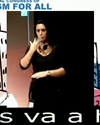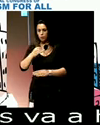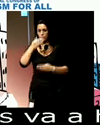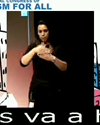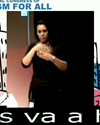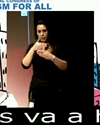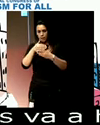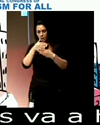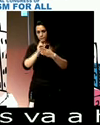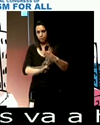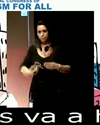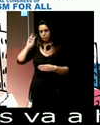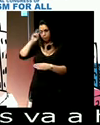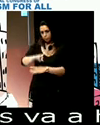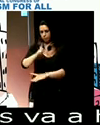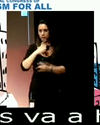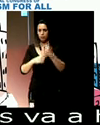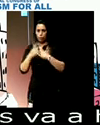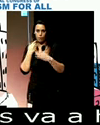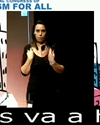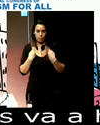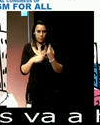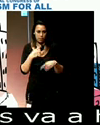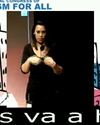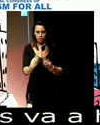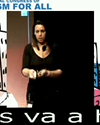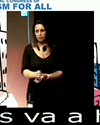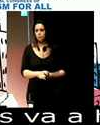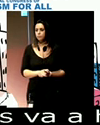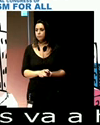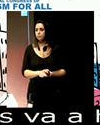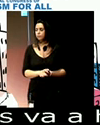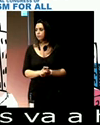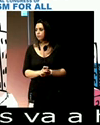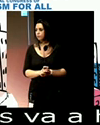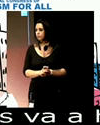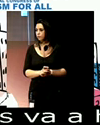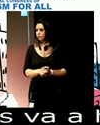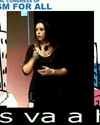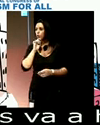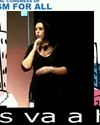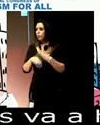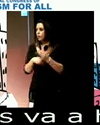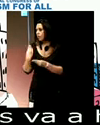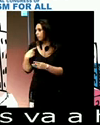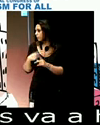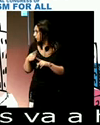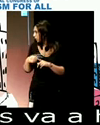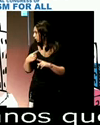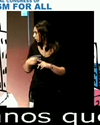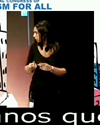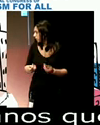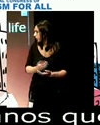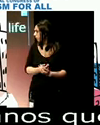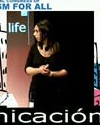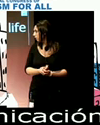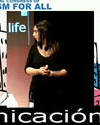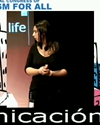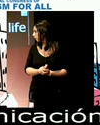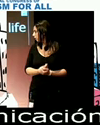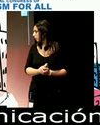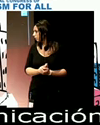So to overcome informational barriers in daily life. How to make these objects to talk